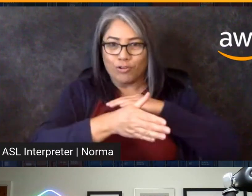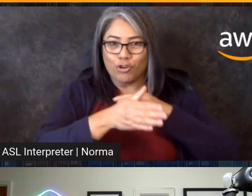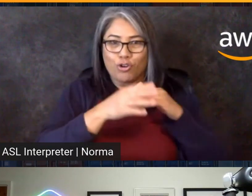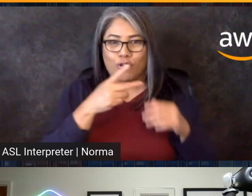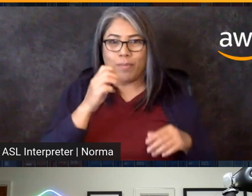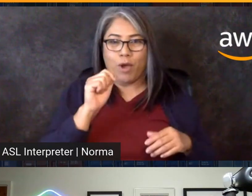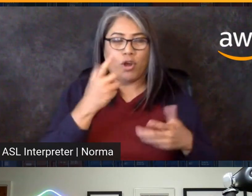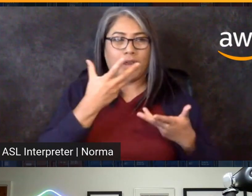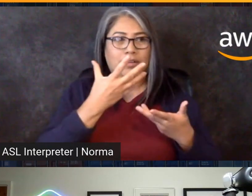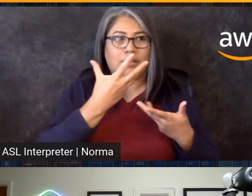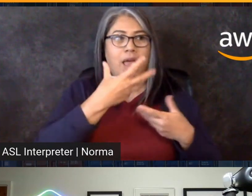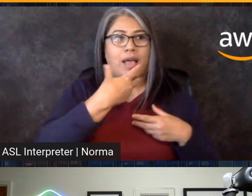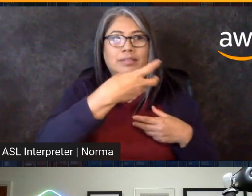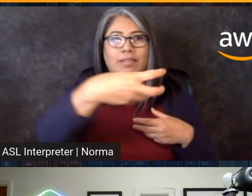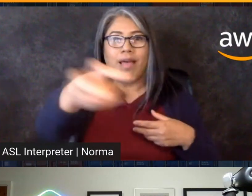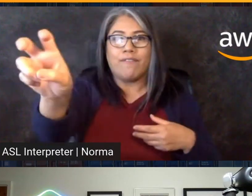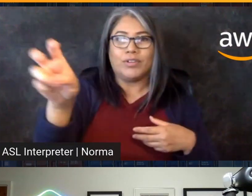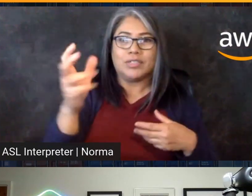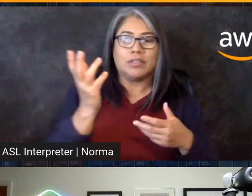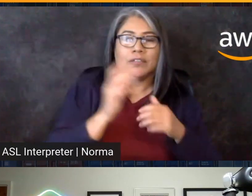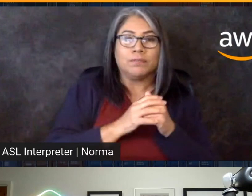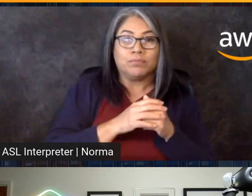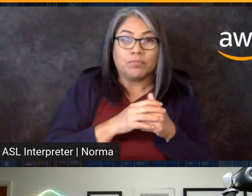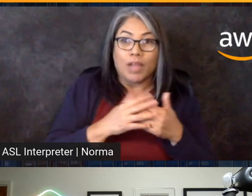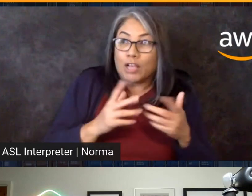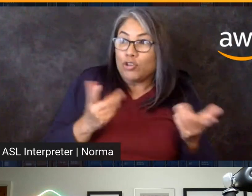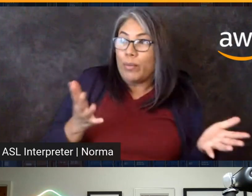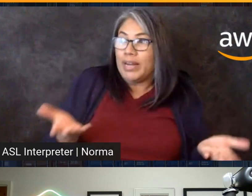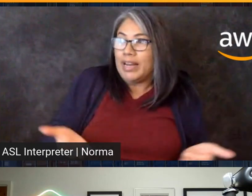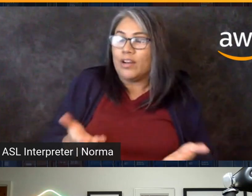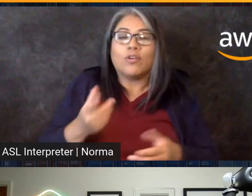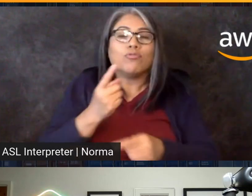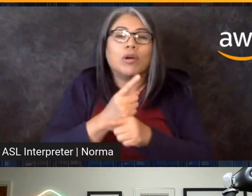is at some point on the network. It's already in here. Yeah, exactly.